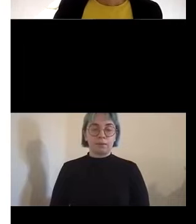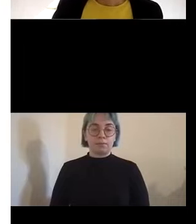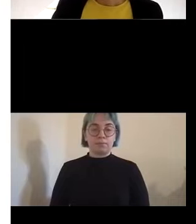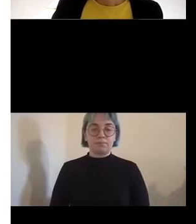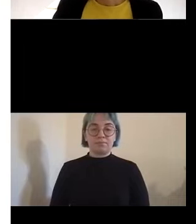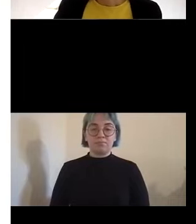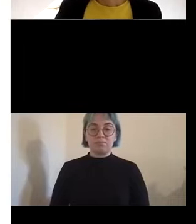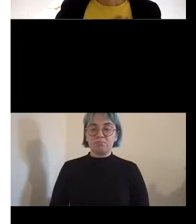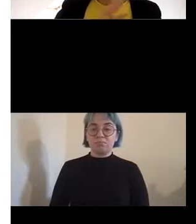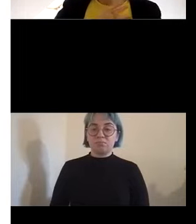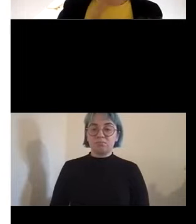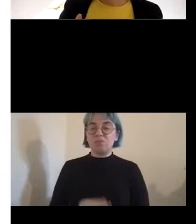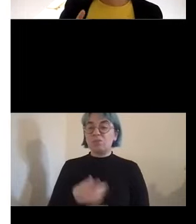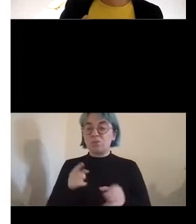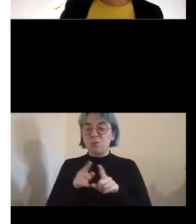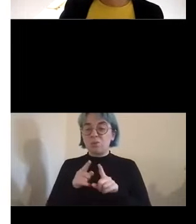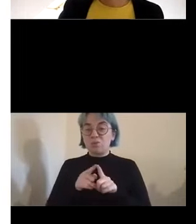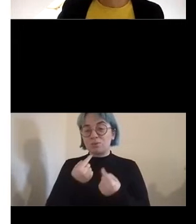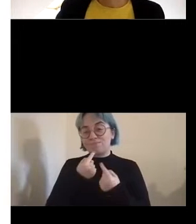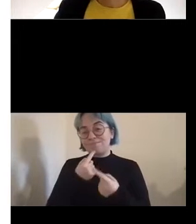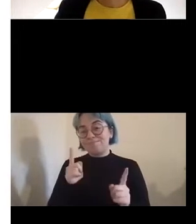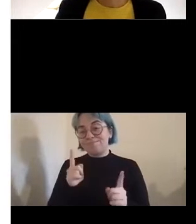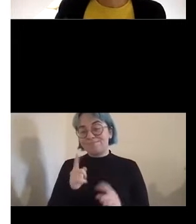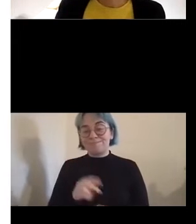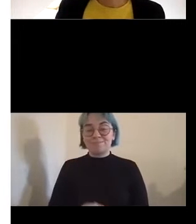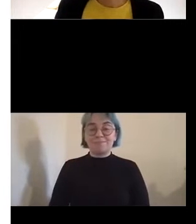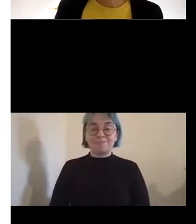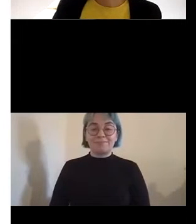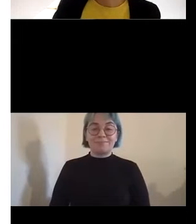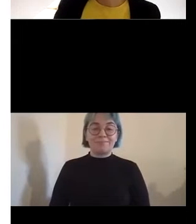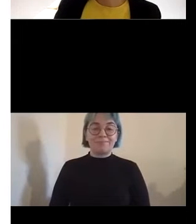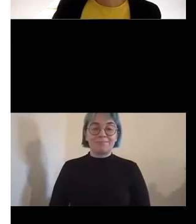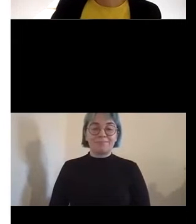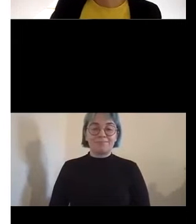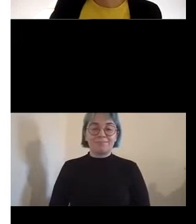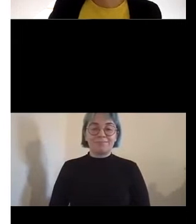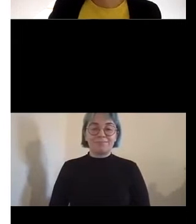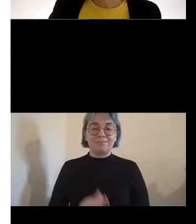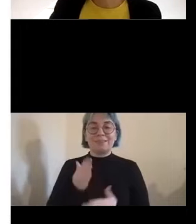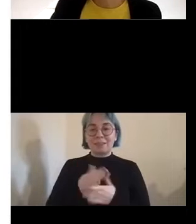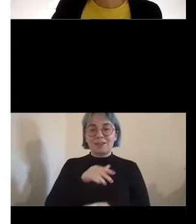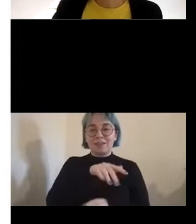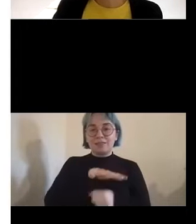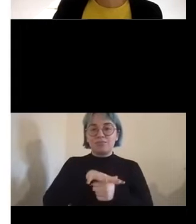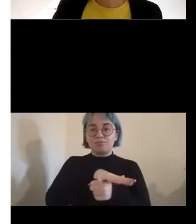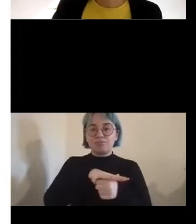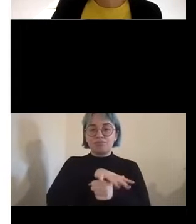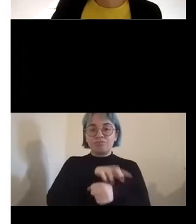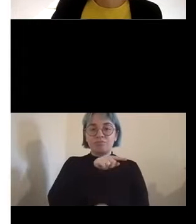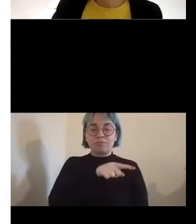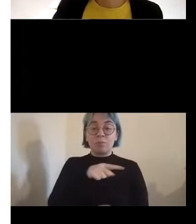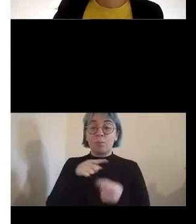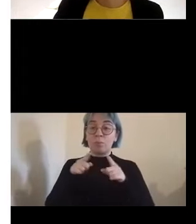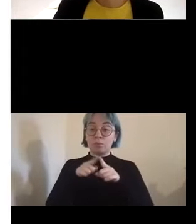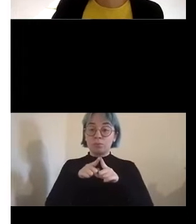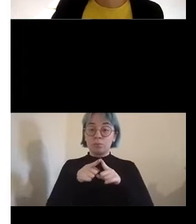Just to also complement this perspective that we're having, especially in this region, we also have